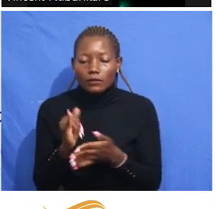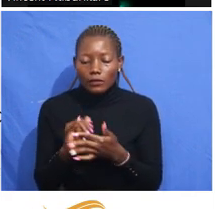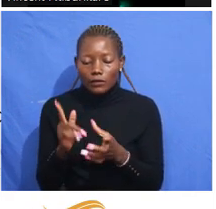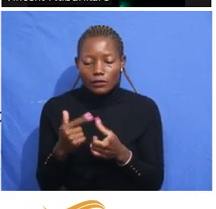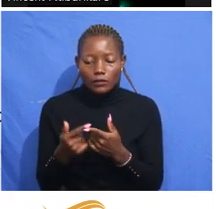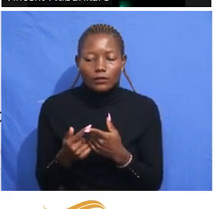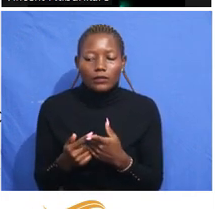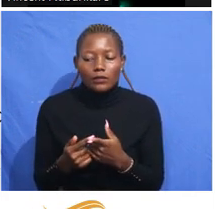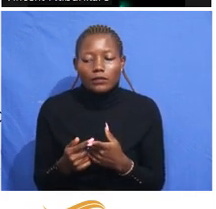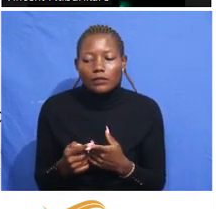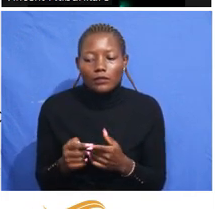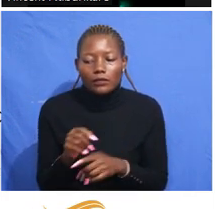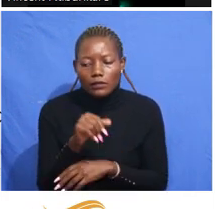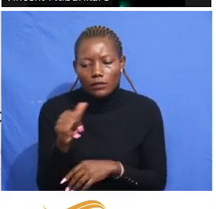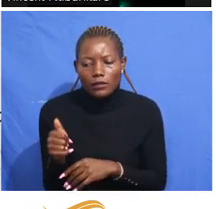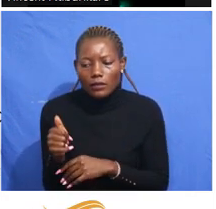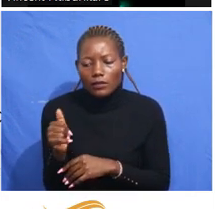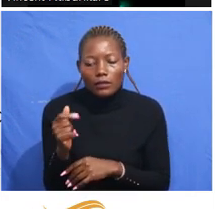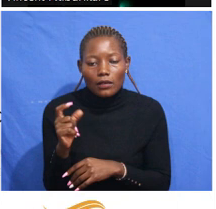the axon terminal, you've got